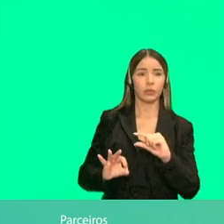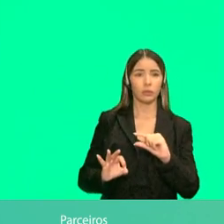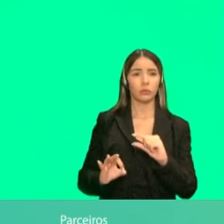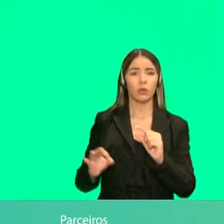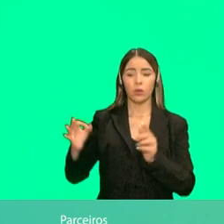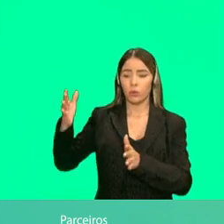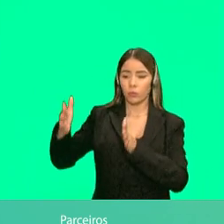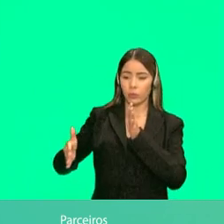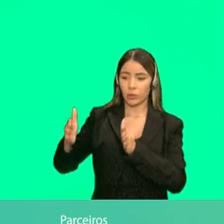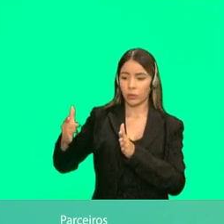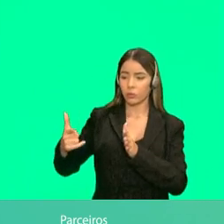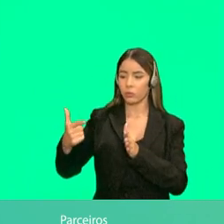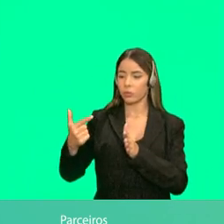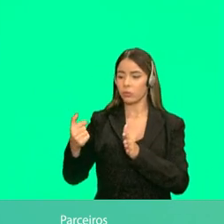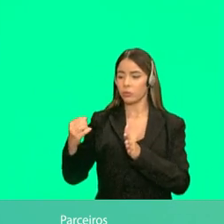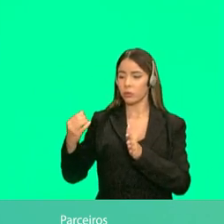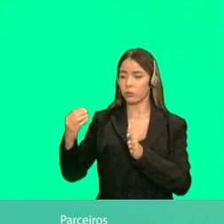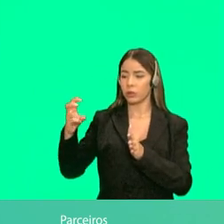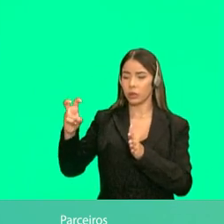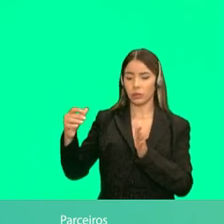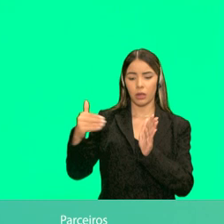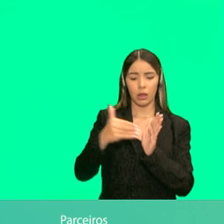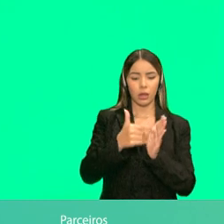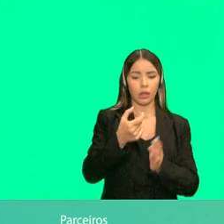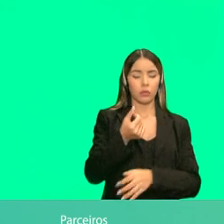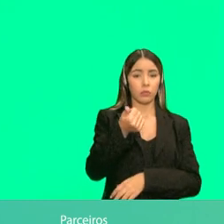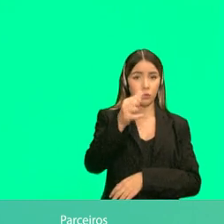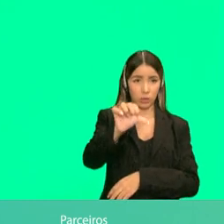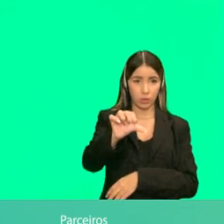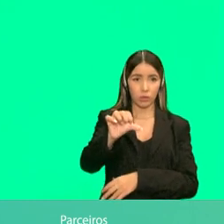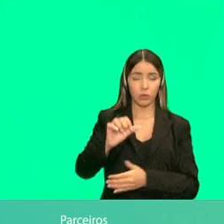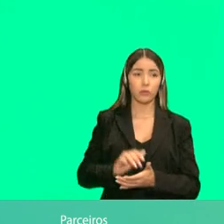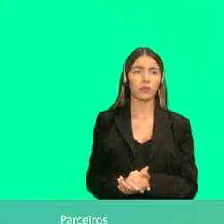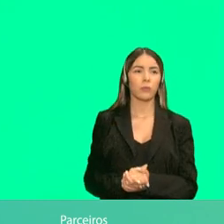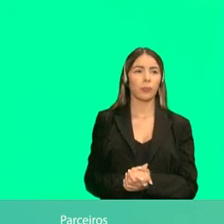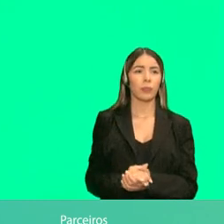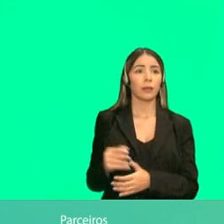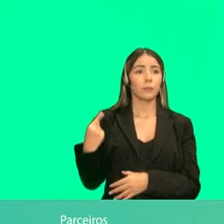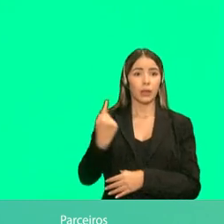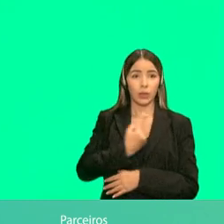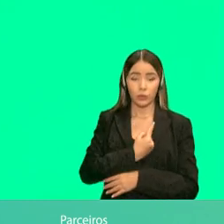passes through this roadmap, this project roadmap,